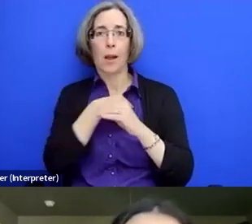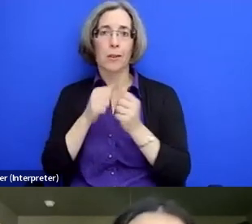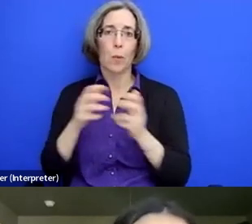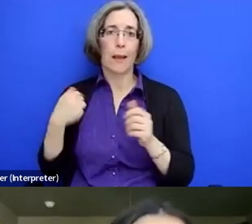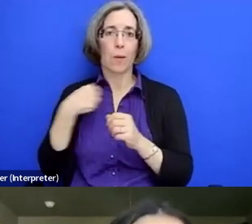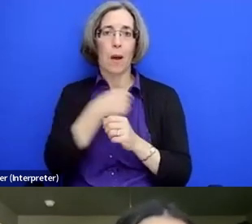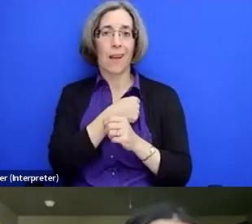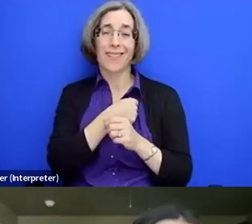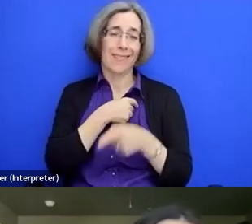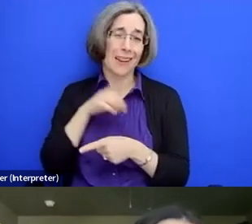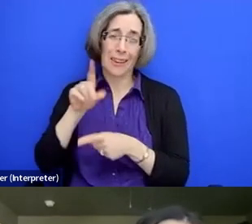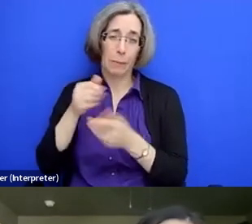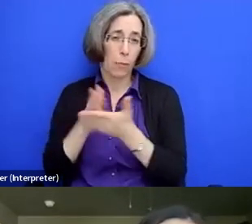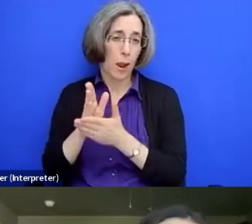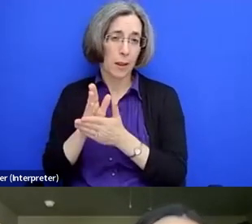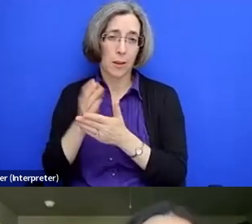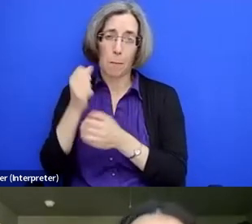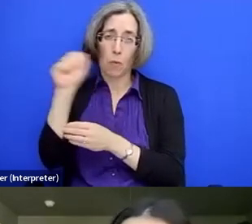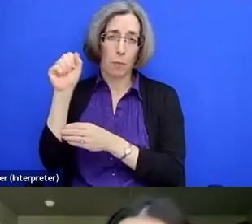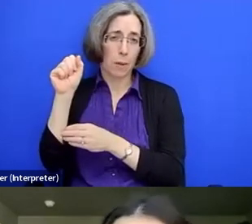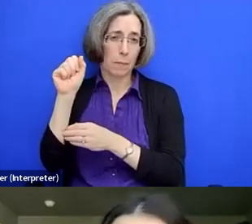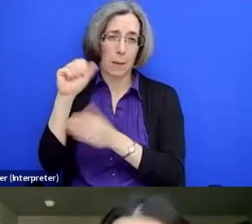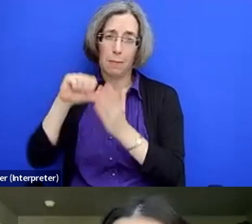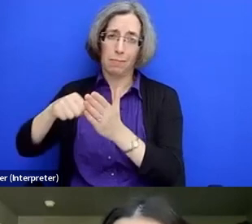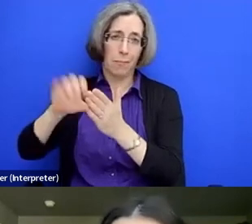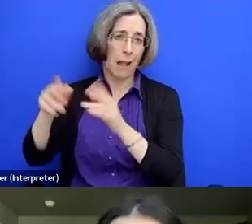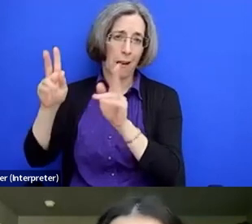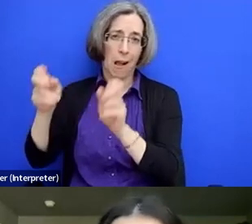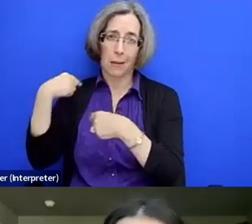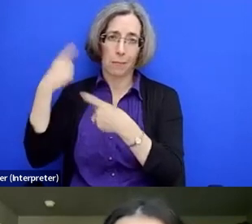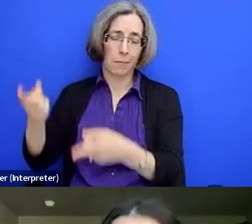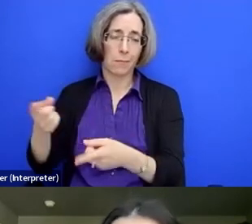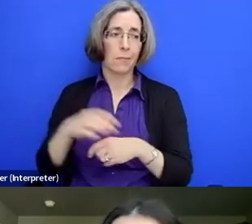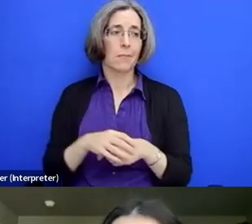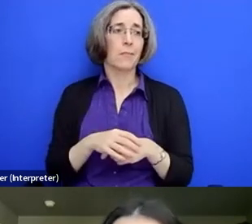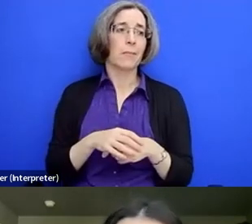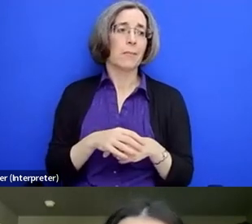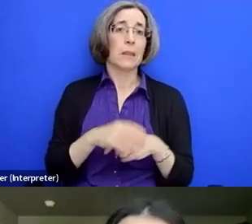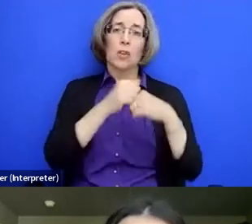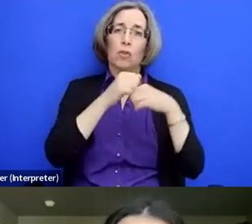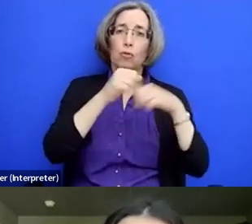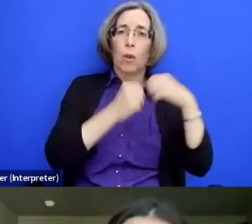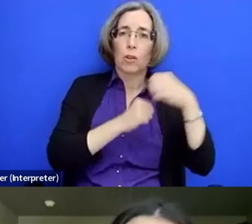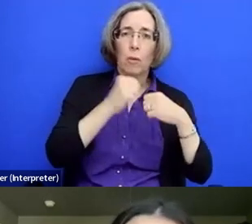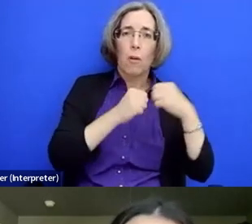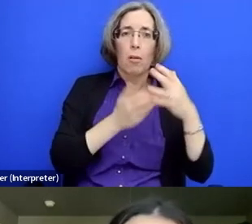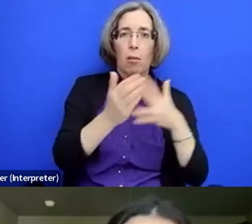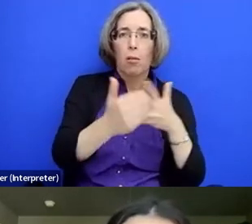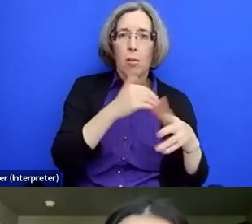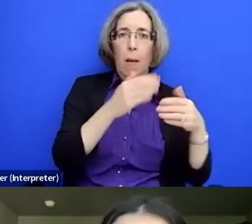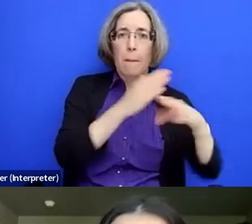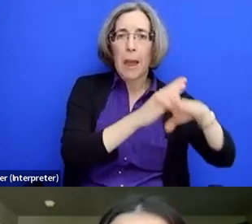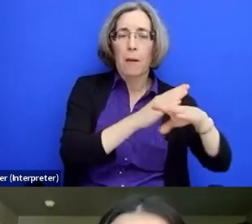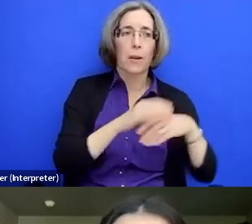for decades, with structural barriers to participation and the lack of of disabled people in leadership positions